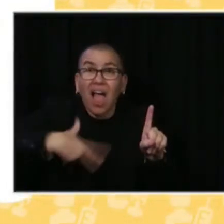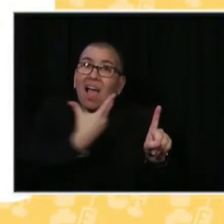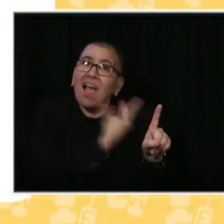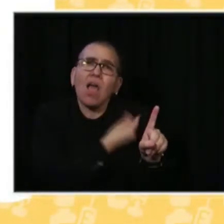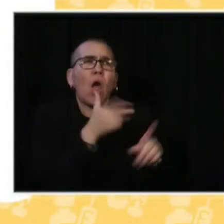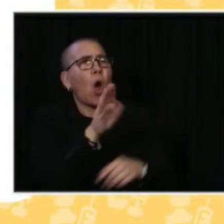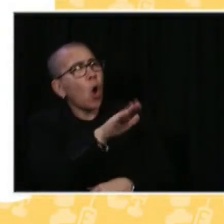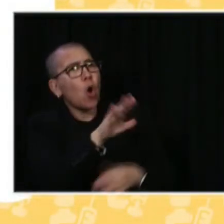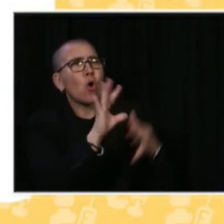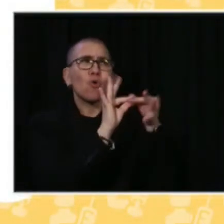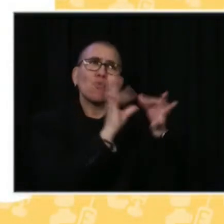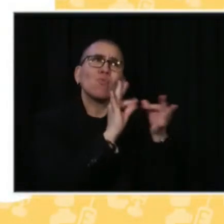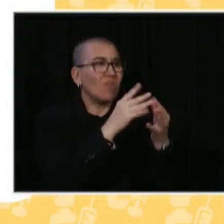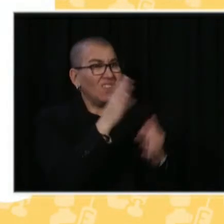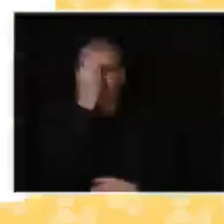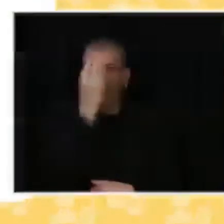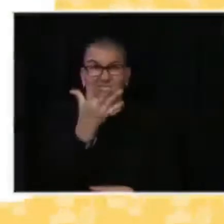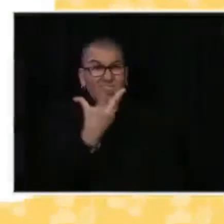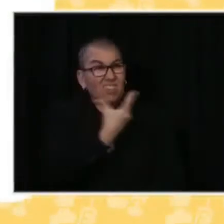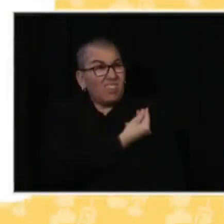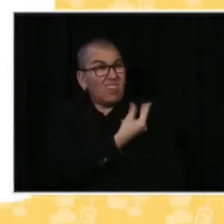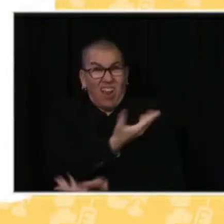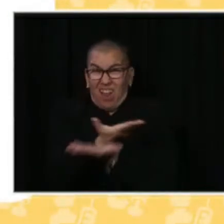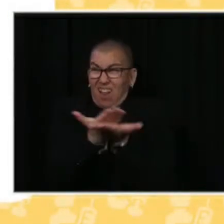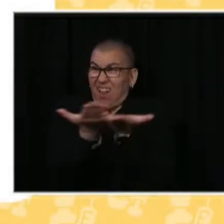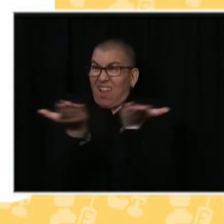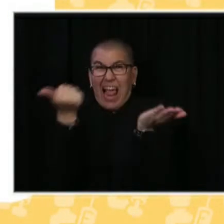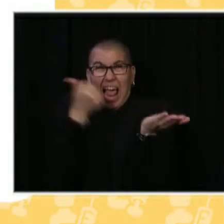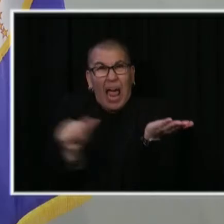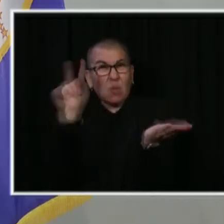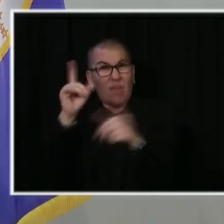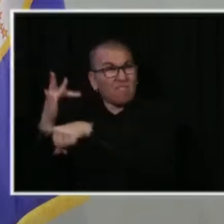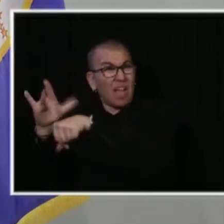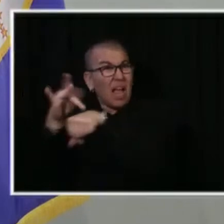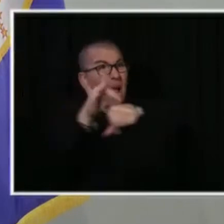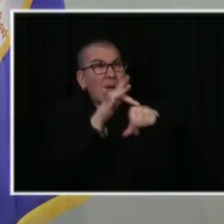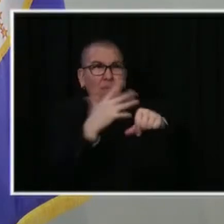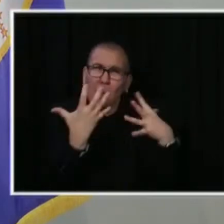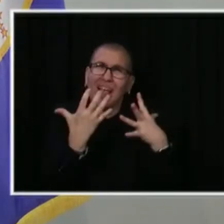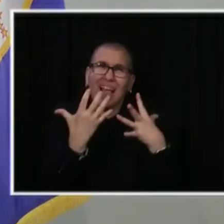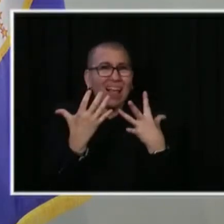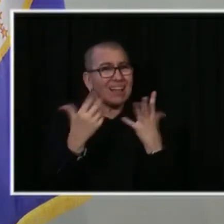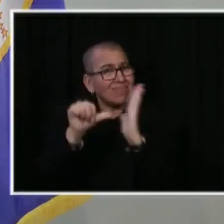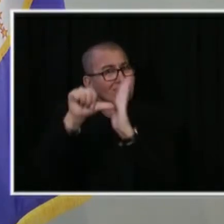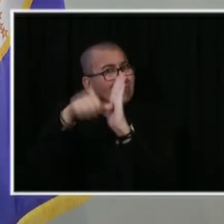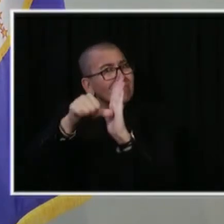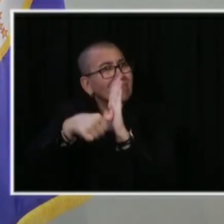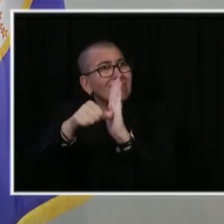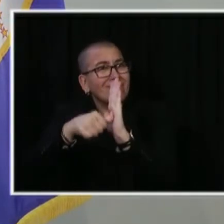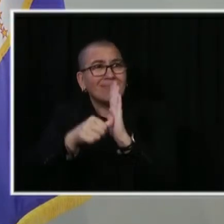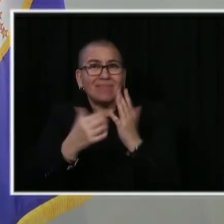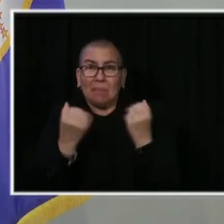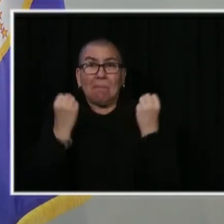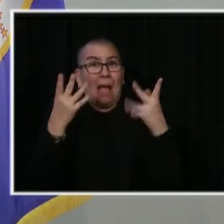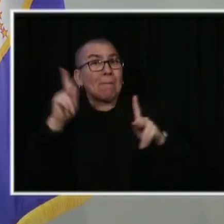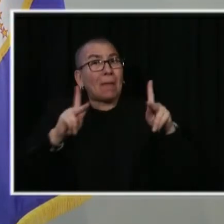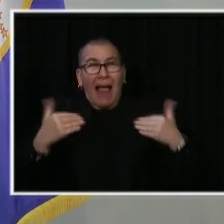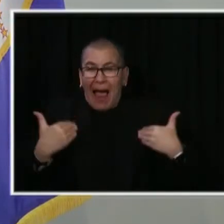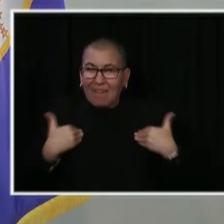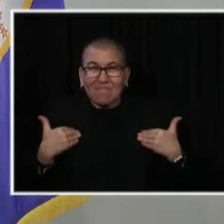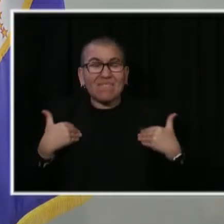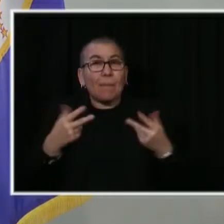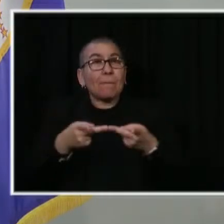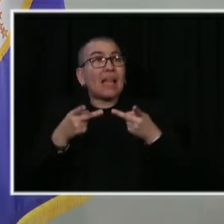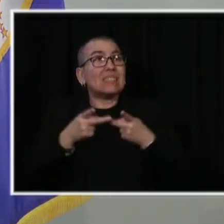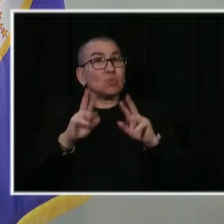there. Every single one who gets that pushes us further. And I want to be clear on so many of these things. This is just the floor. I think the health officials